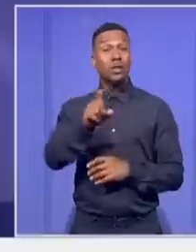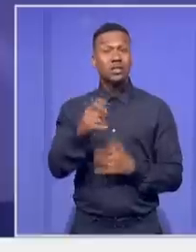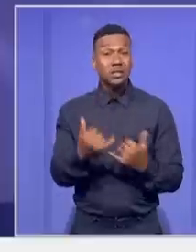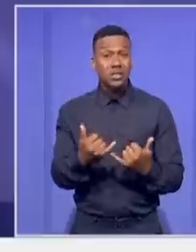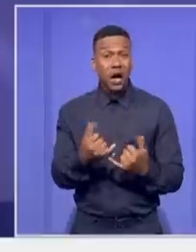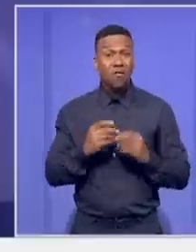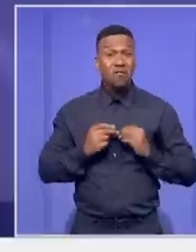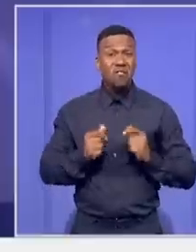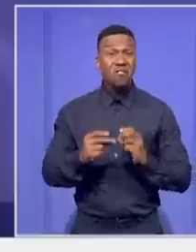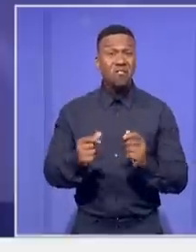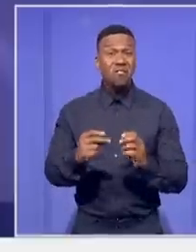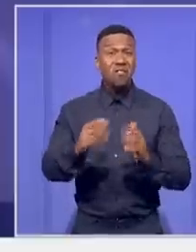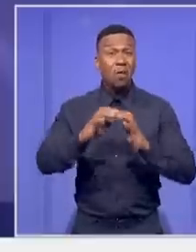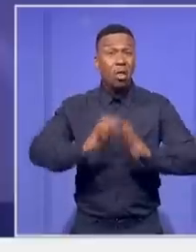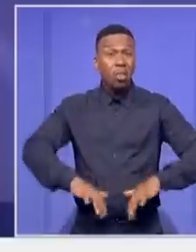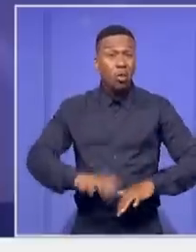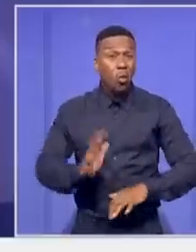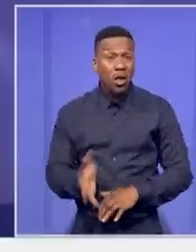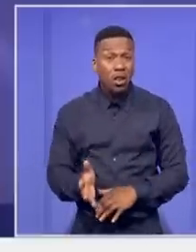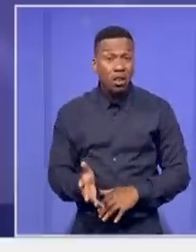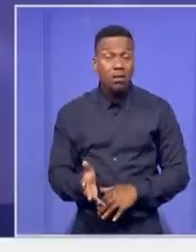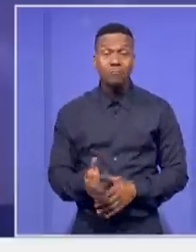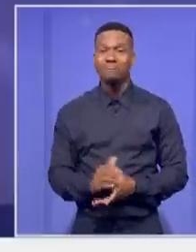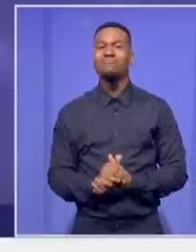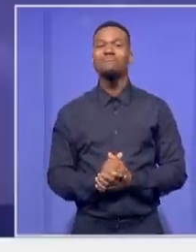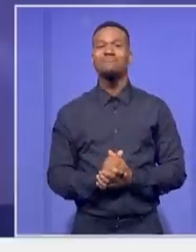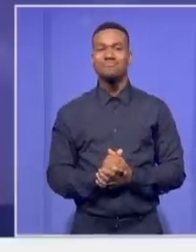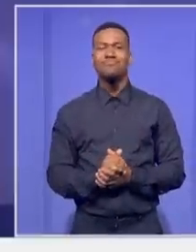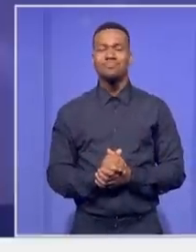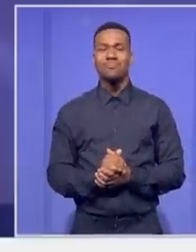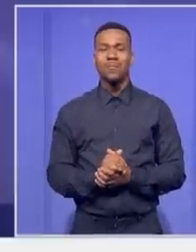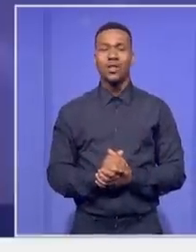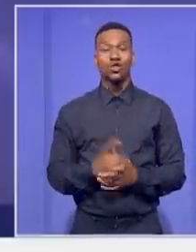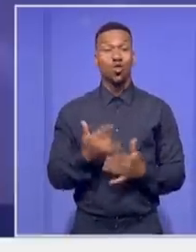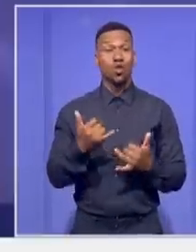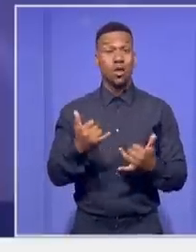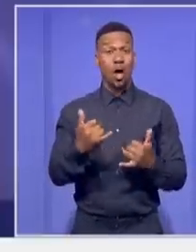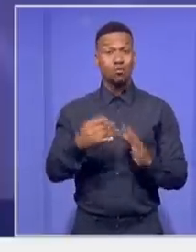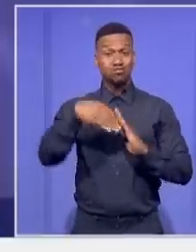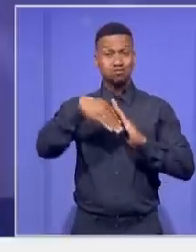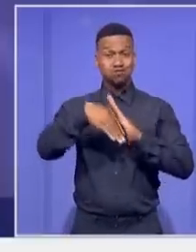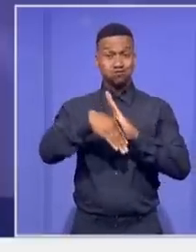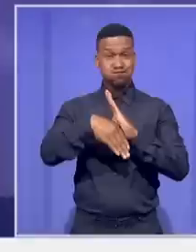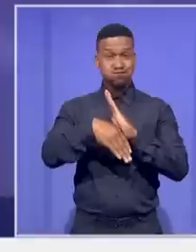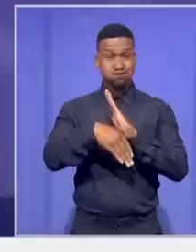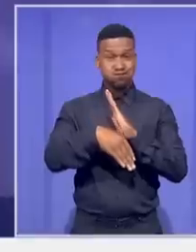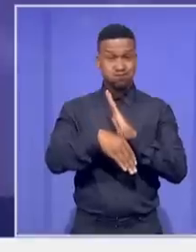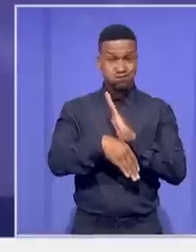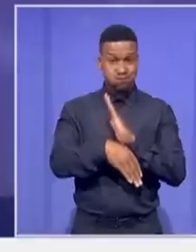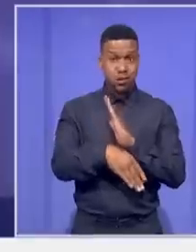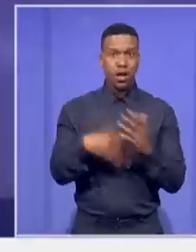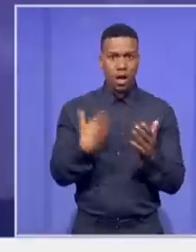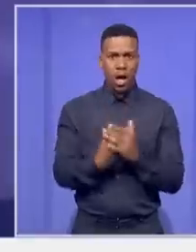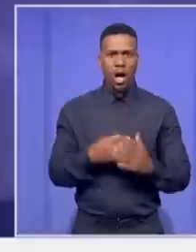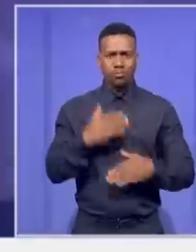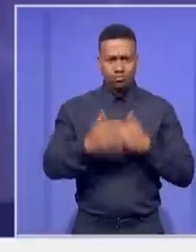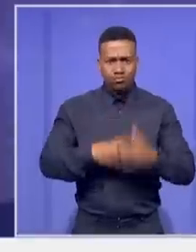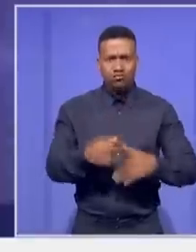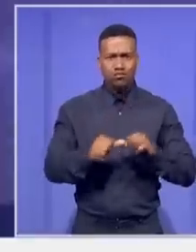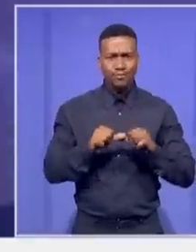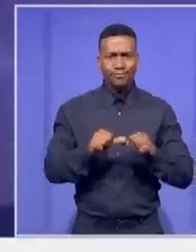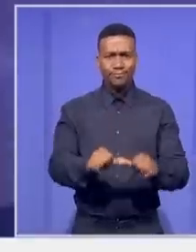fast? If this decline in support can be accelerated up until the election and then held